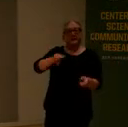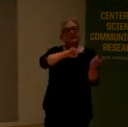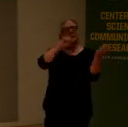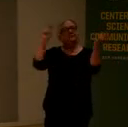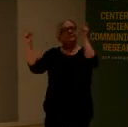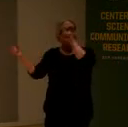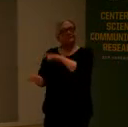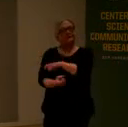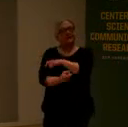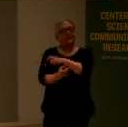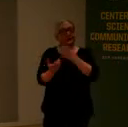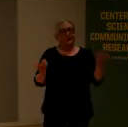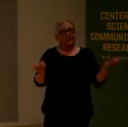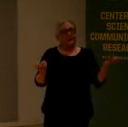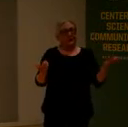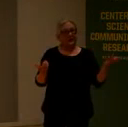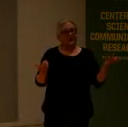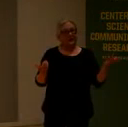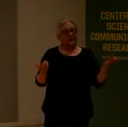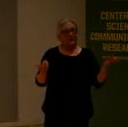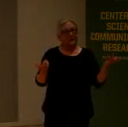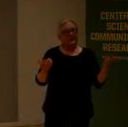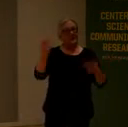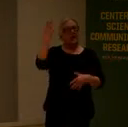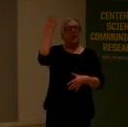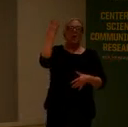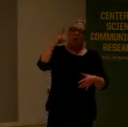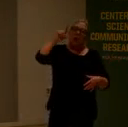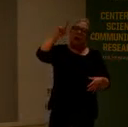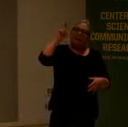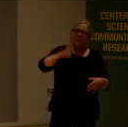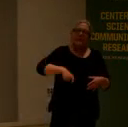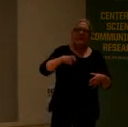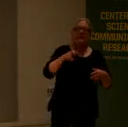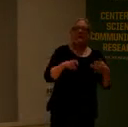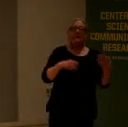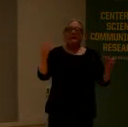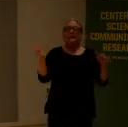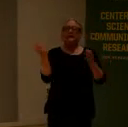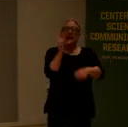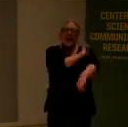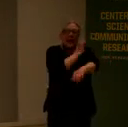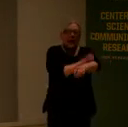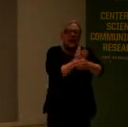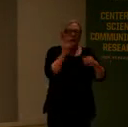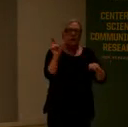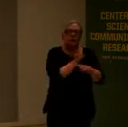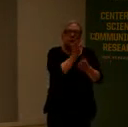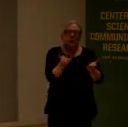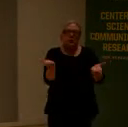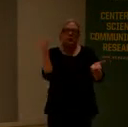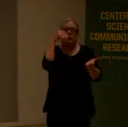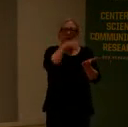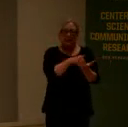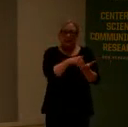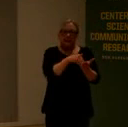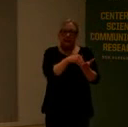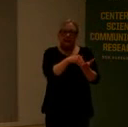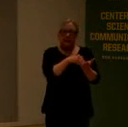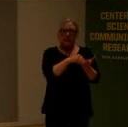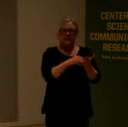why a transition to renewable energy is an enormous opportunity to rethink and transform